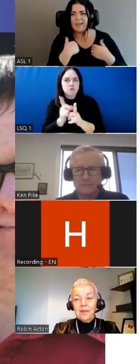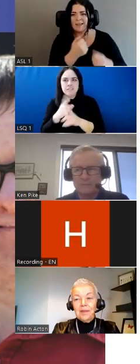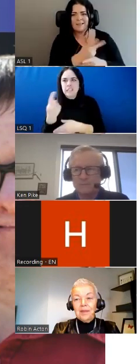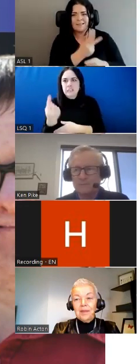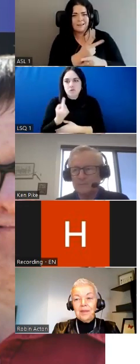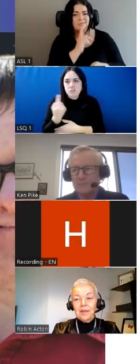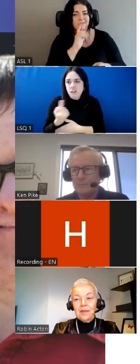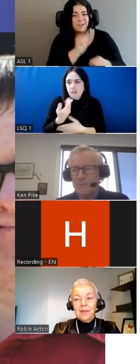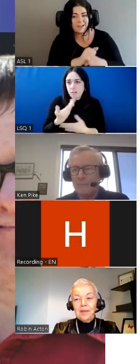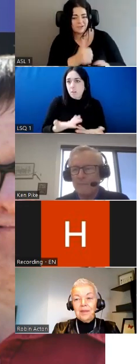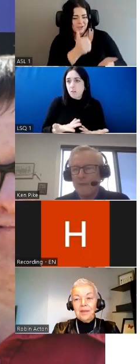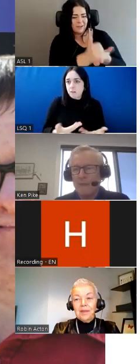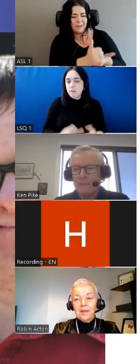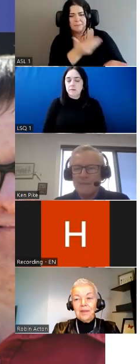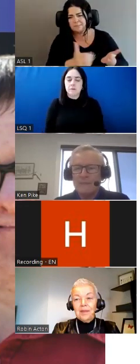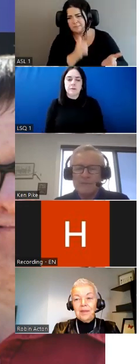person.